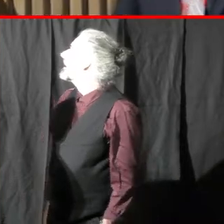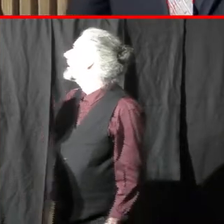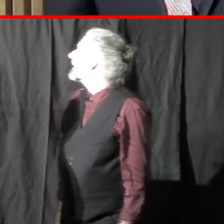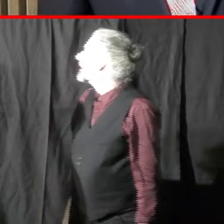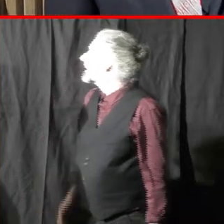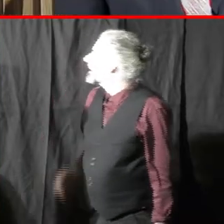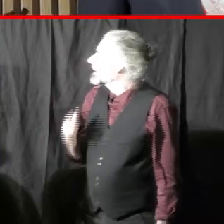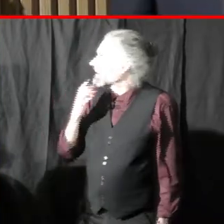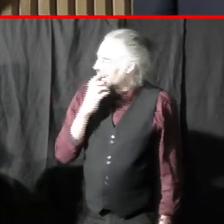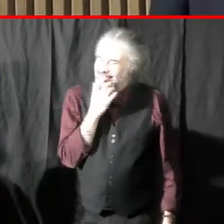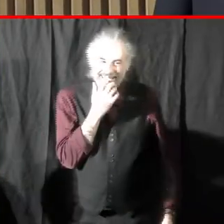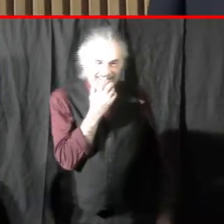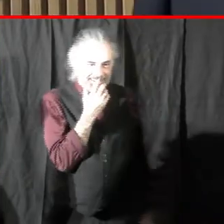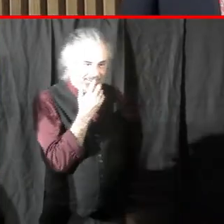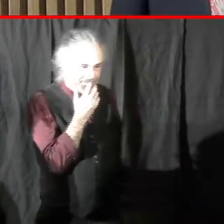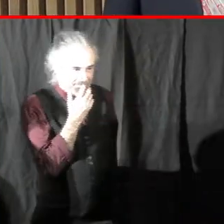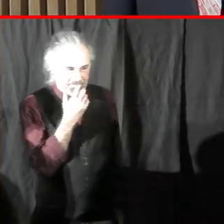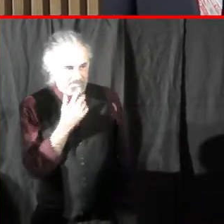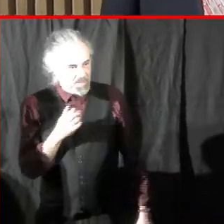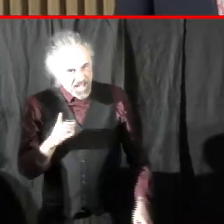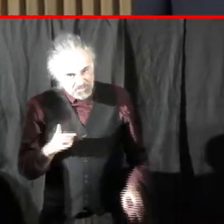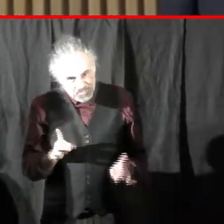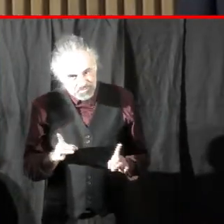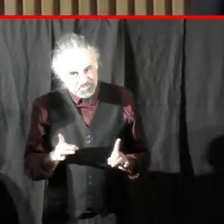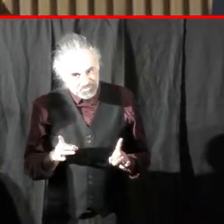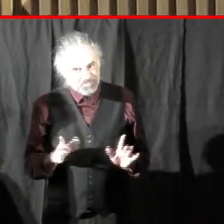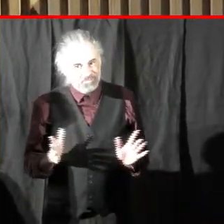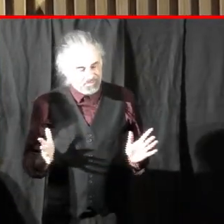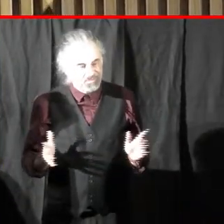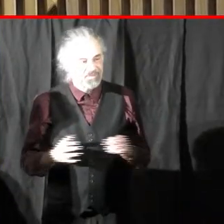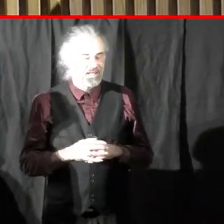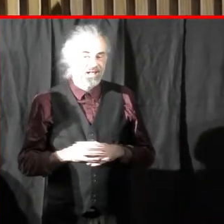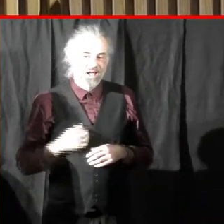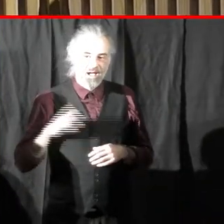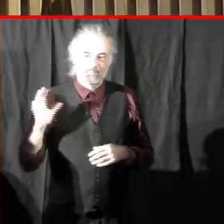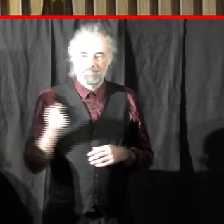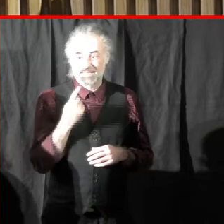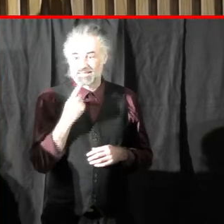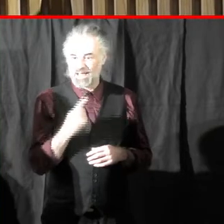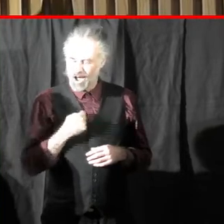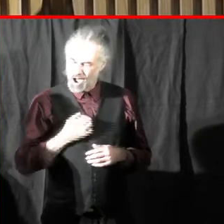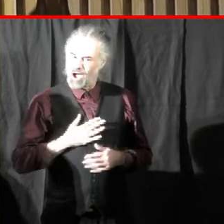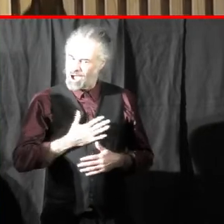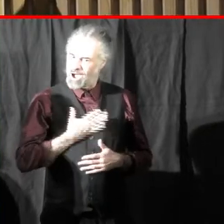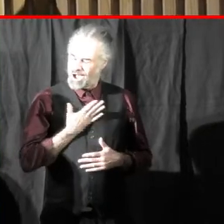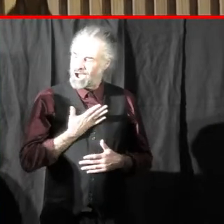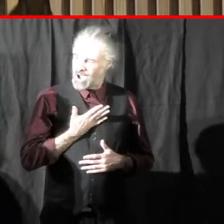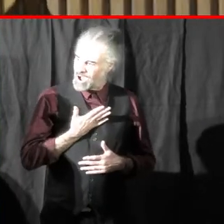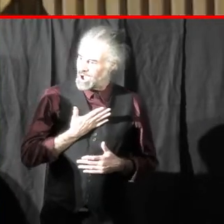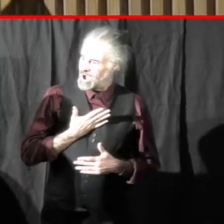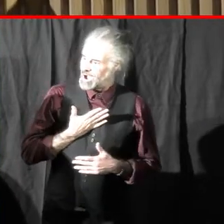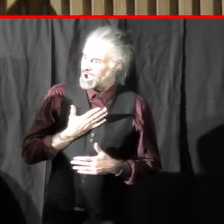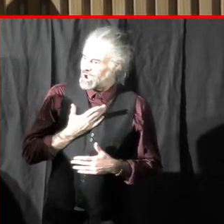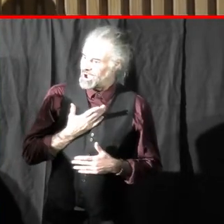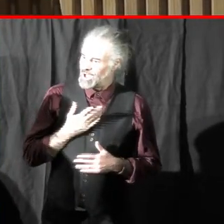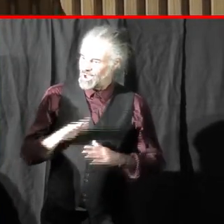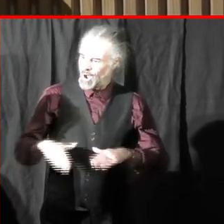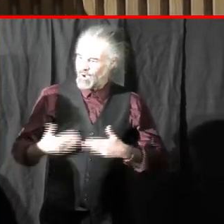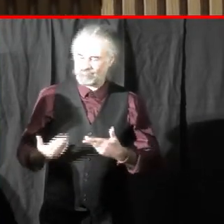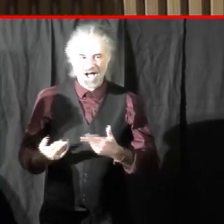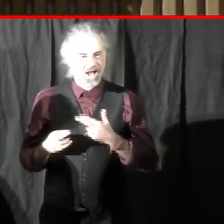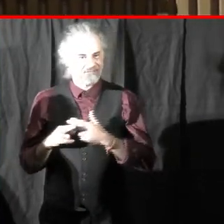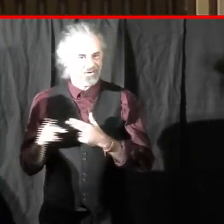Okay. However, I must say I'm quite impressed with the offer